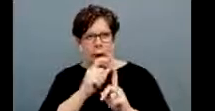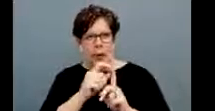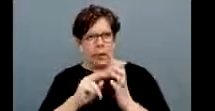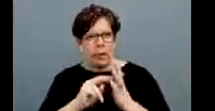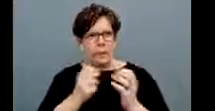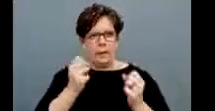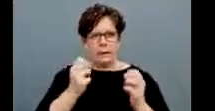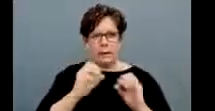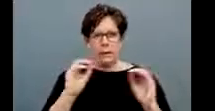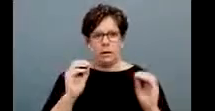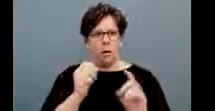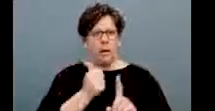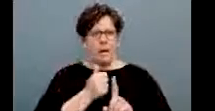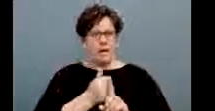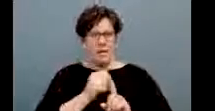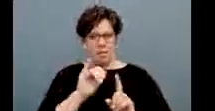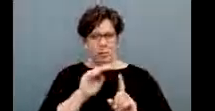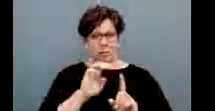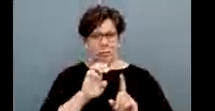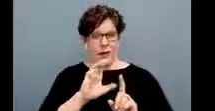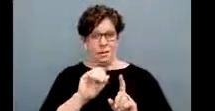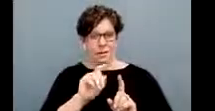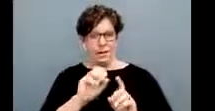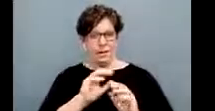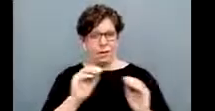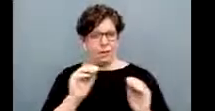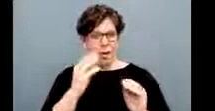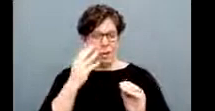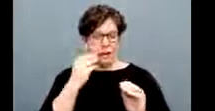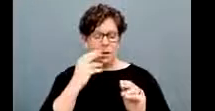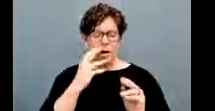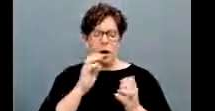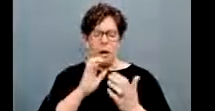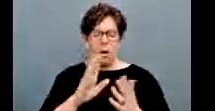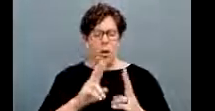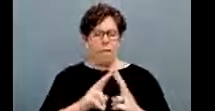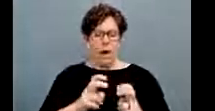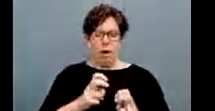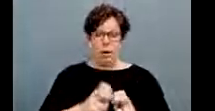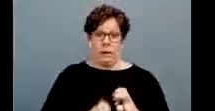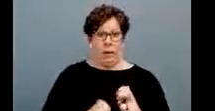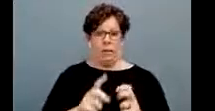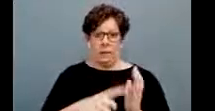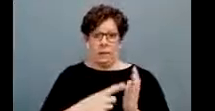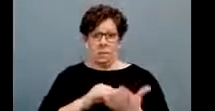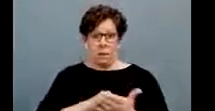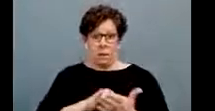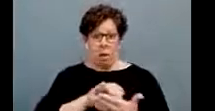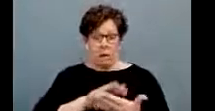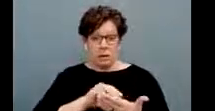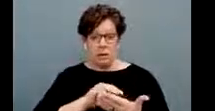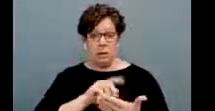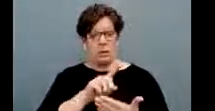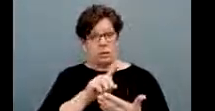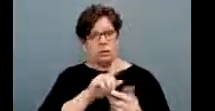someone with no experience of spoken language, this method is extremely difficult, if not impossible to learn. So after a few years at